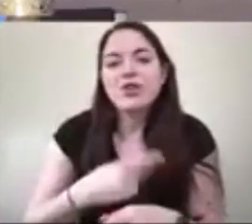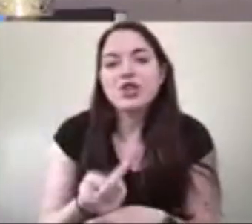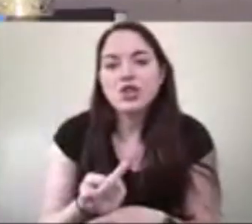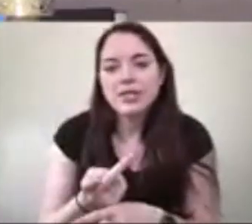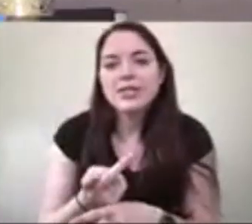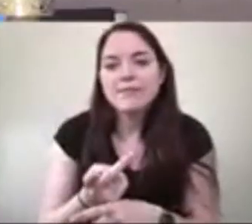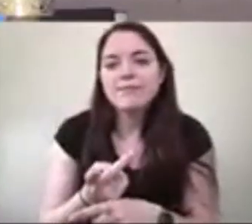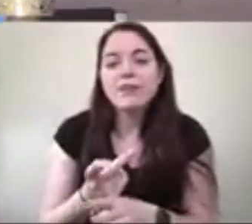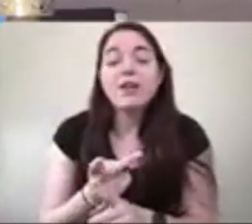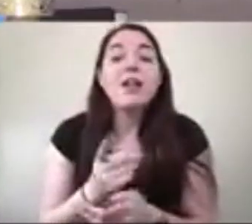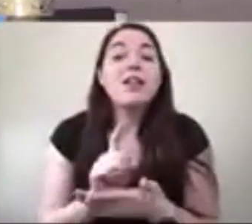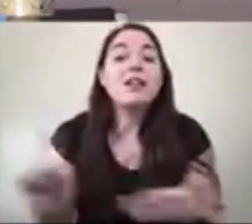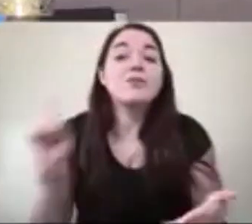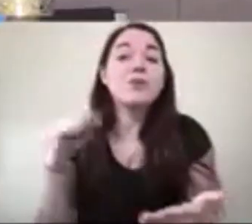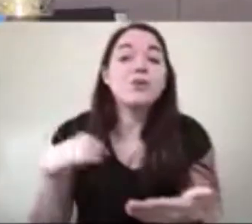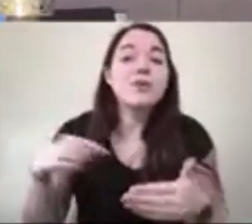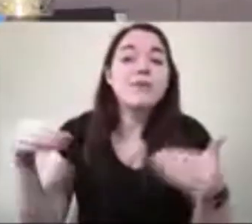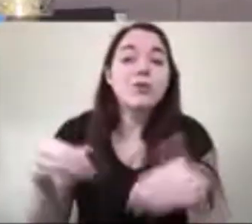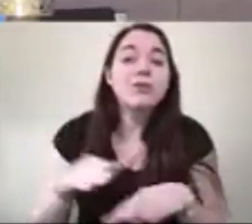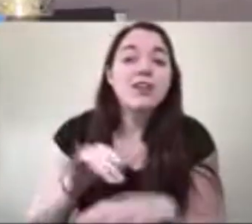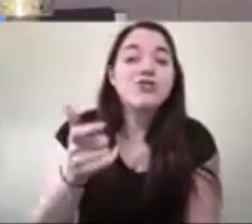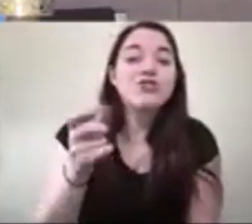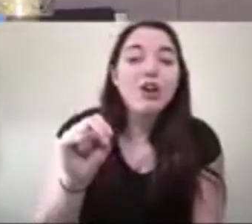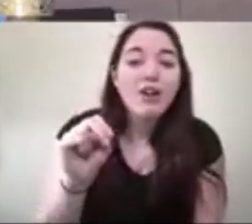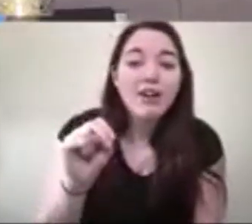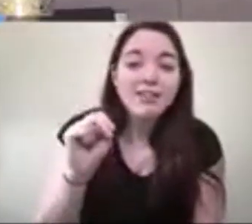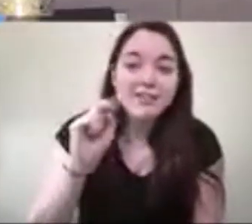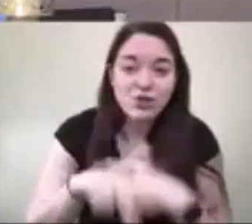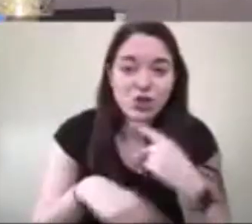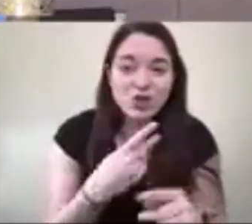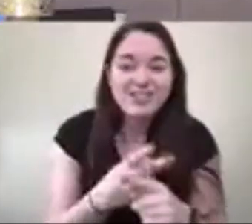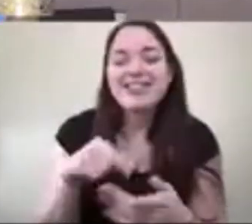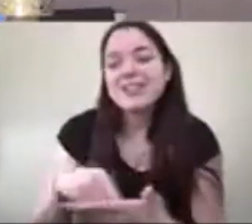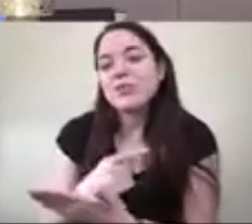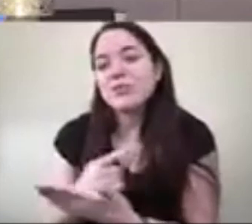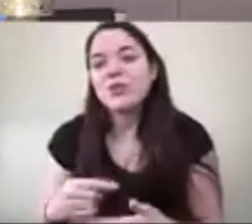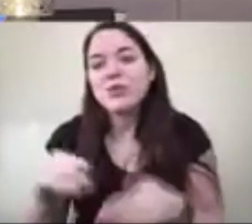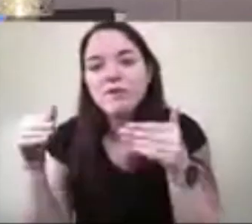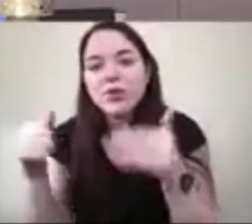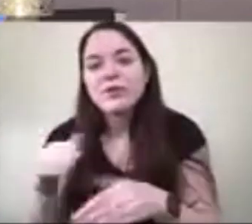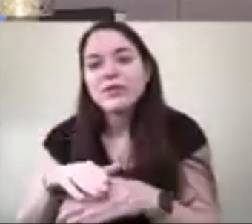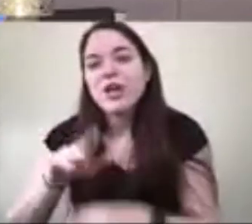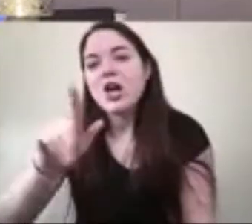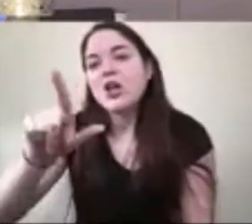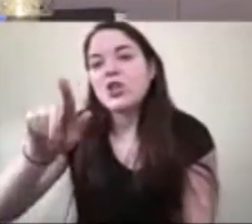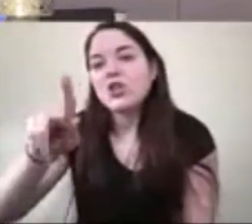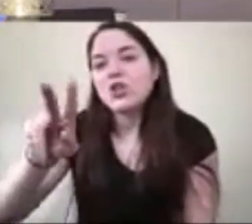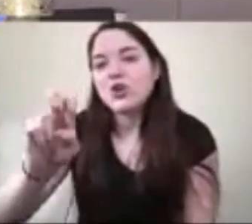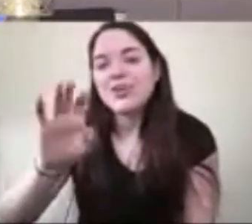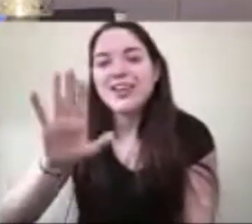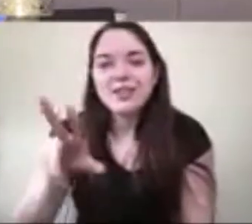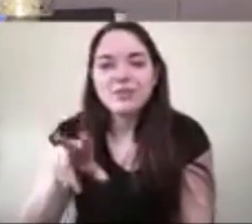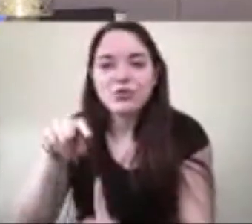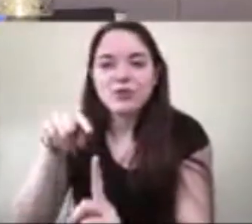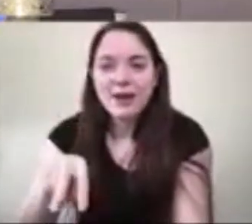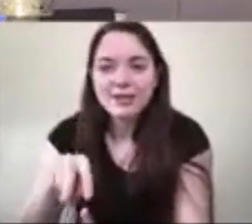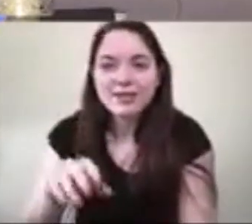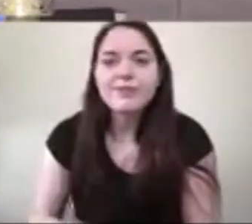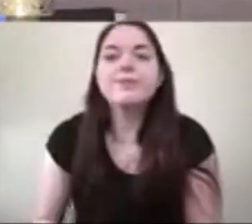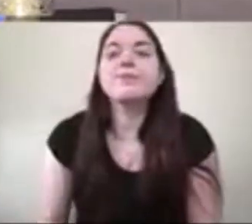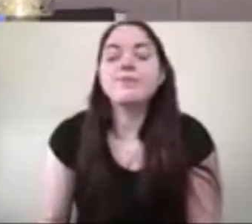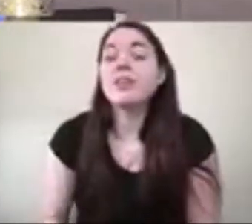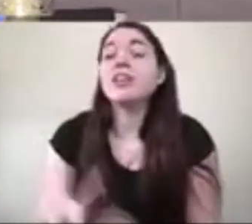version. And one thing the stories have in common is that Jesus enters right into the